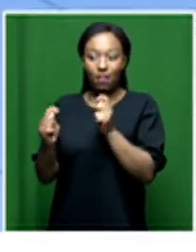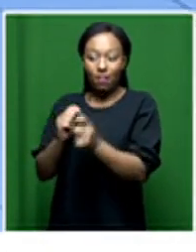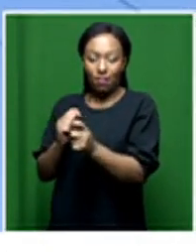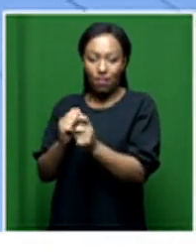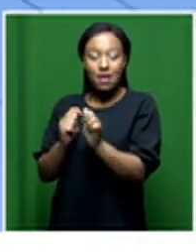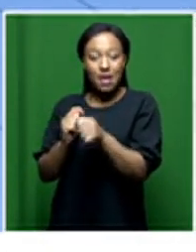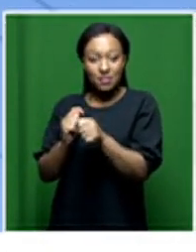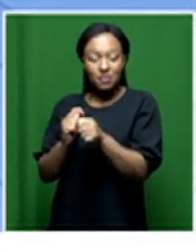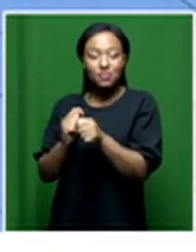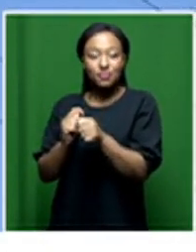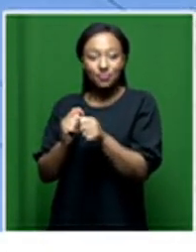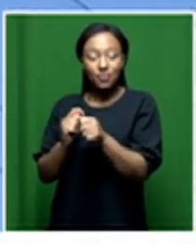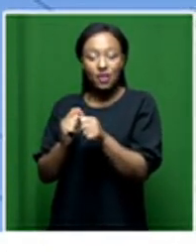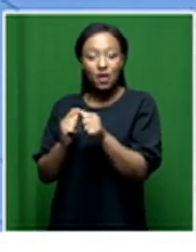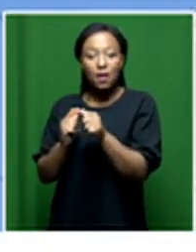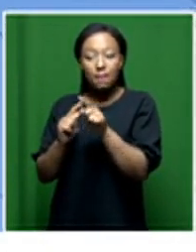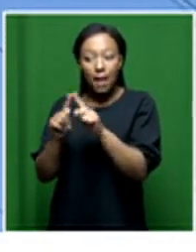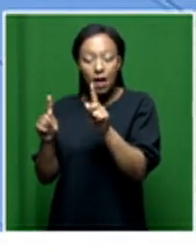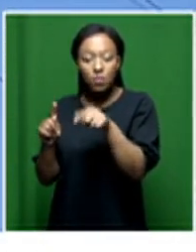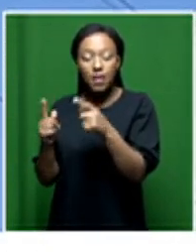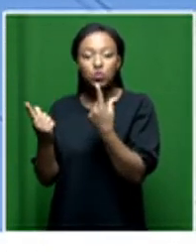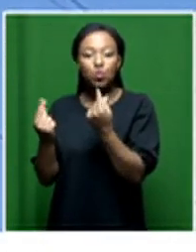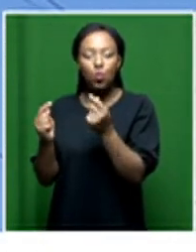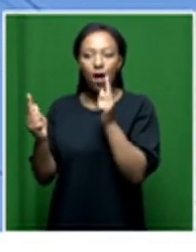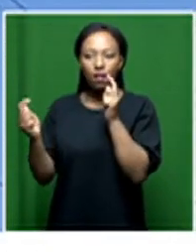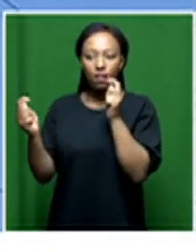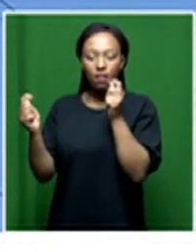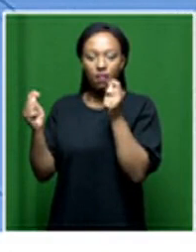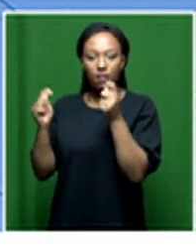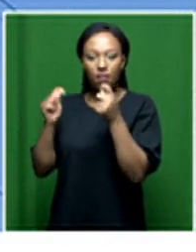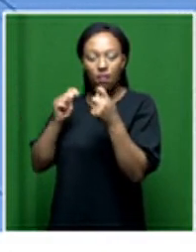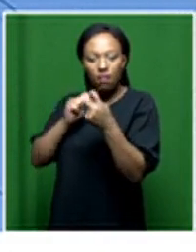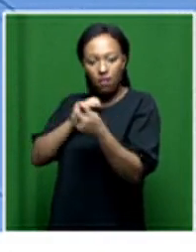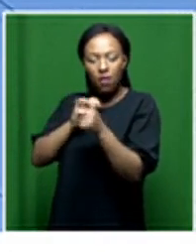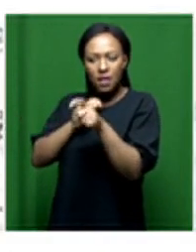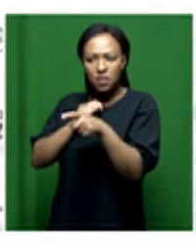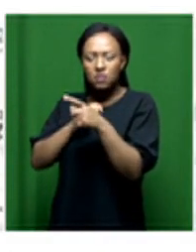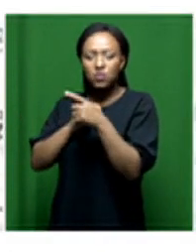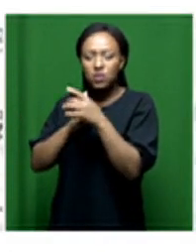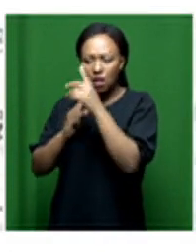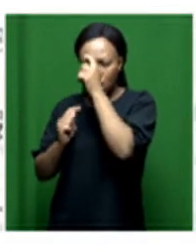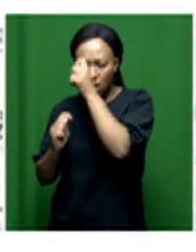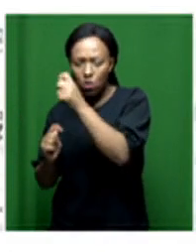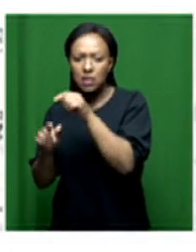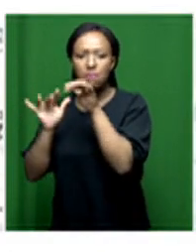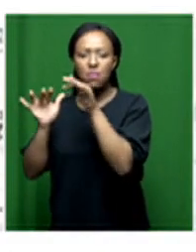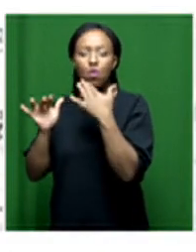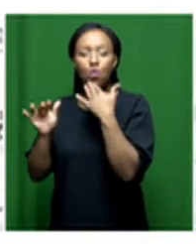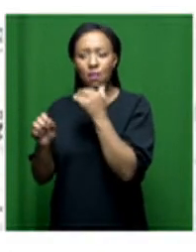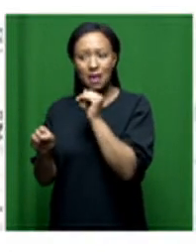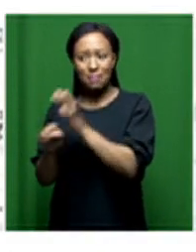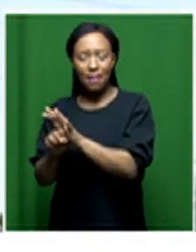need to do it in a fashion that takes cognizance of the people it's going to